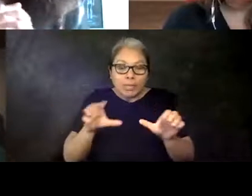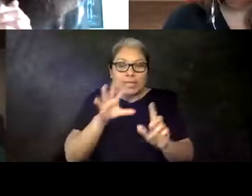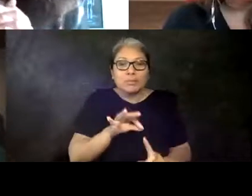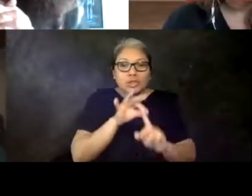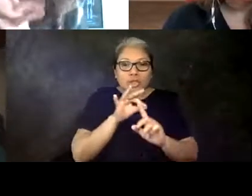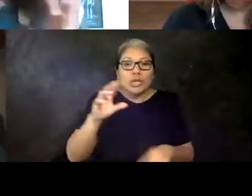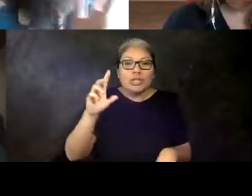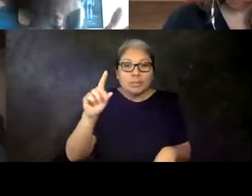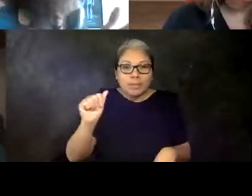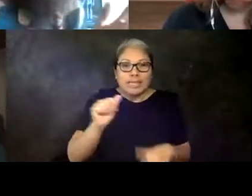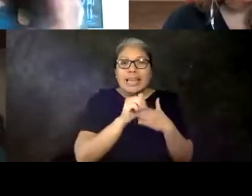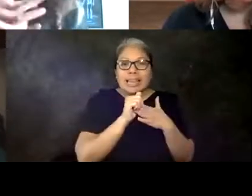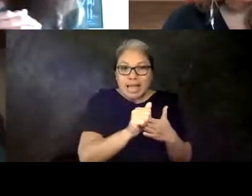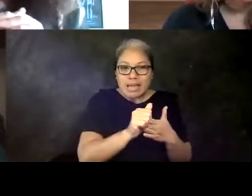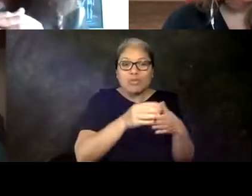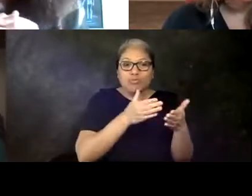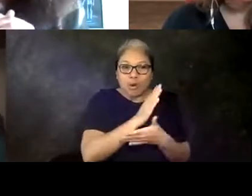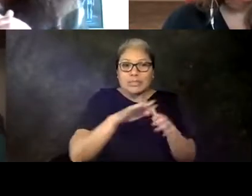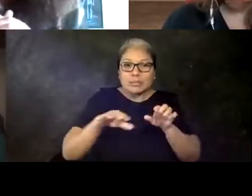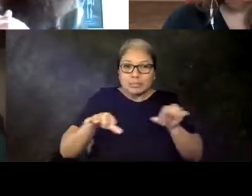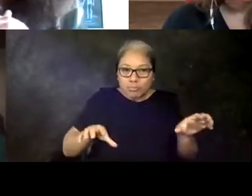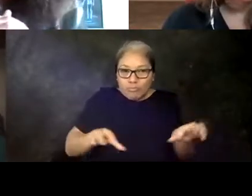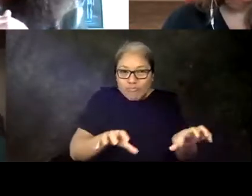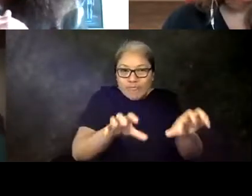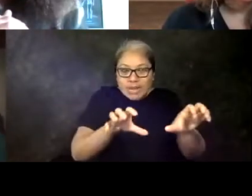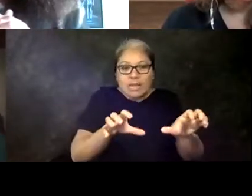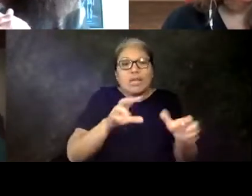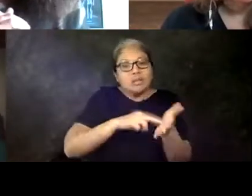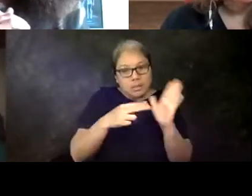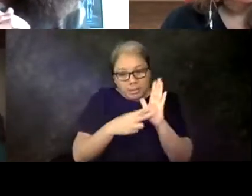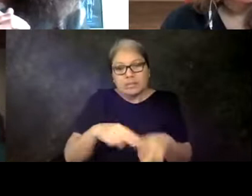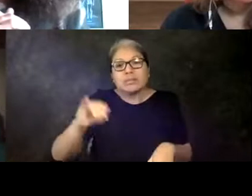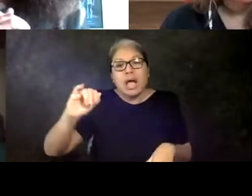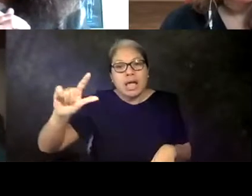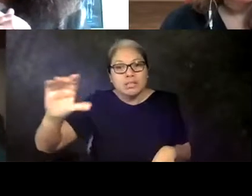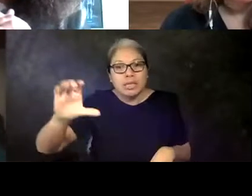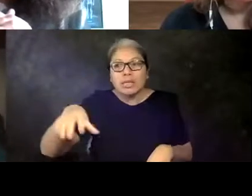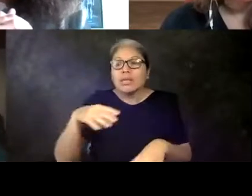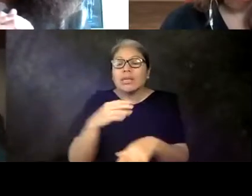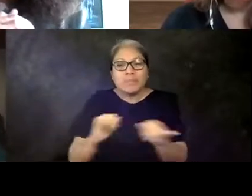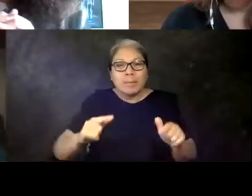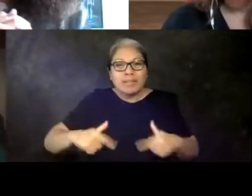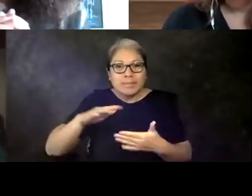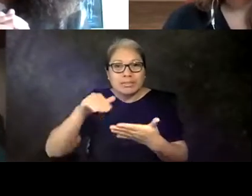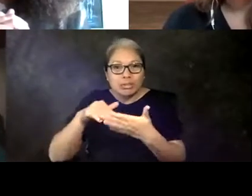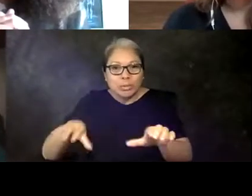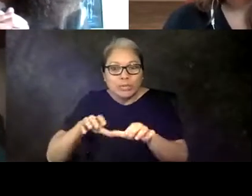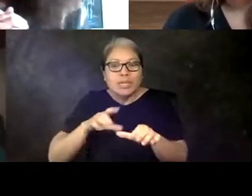disability-led rights movement, that includes the independent living movement, is rooted in